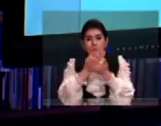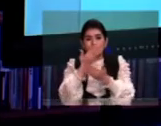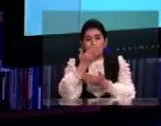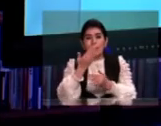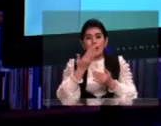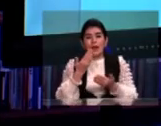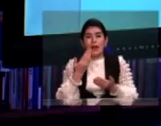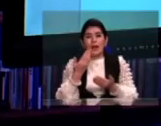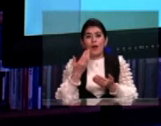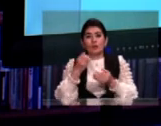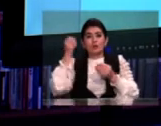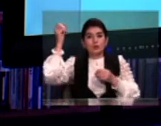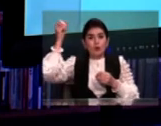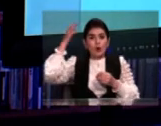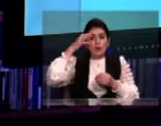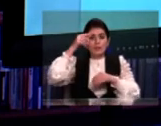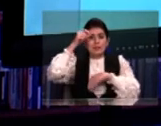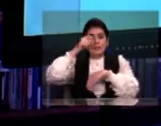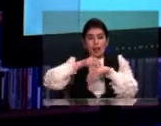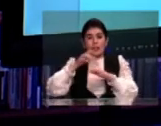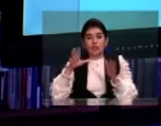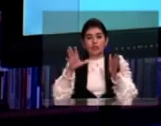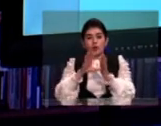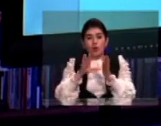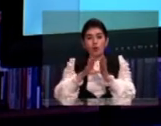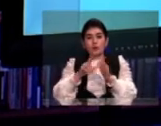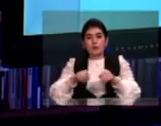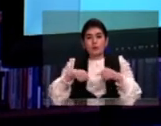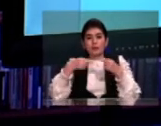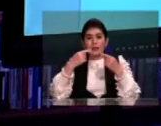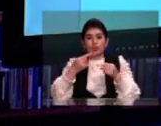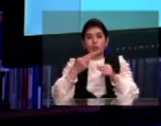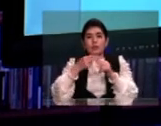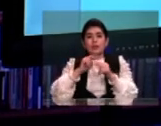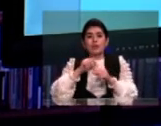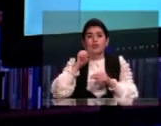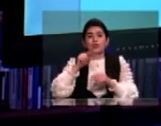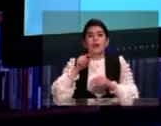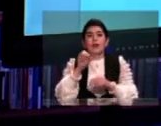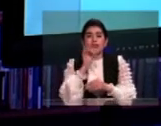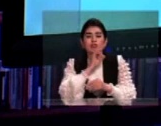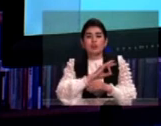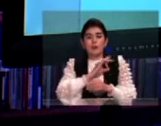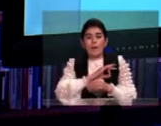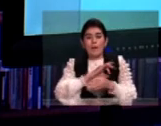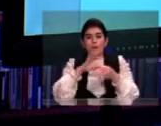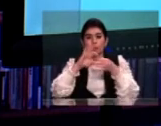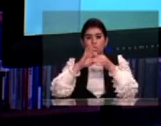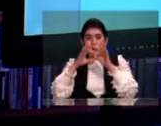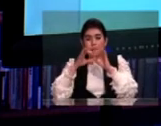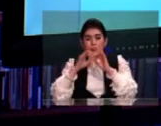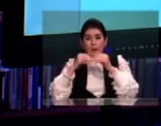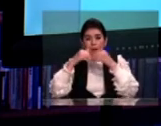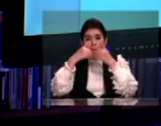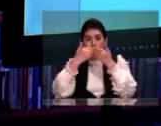Ya'ni yorug'lik ta'sirida u elektr tokini o'tkazadigan bo'lib qoladi va iste'molchiga zanjirni ulab